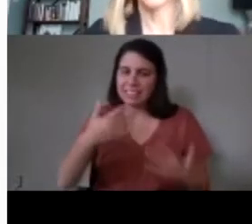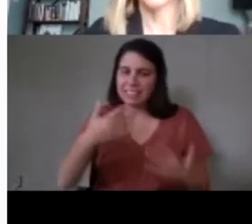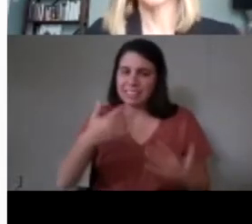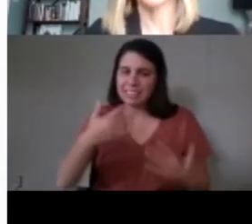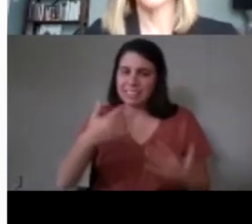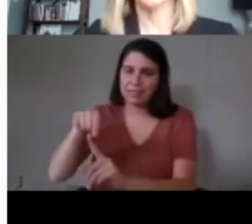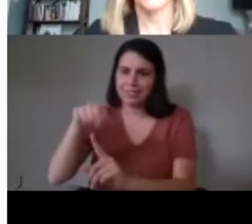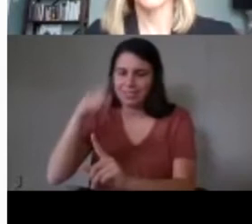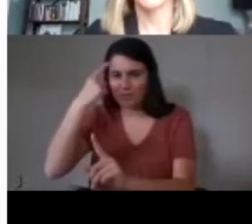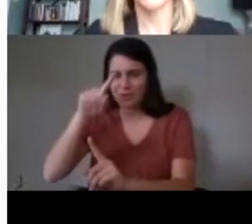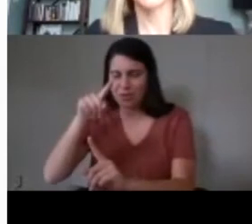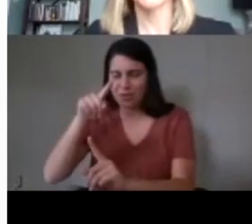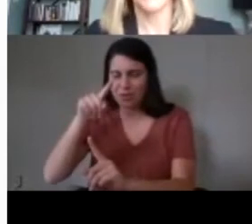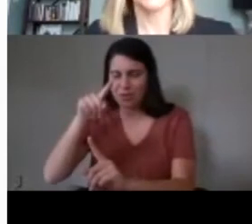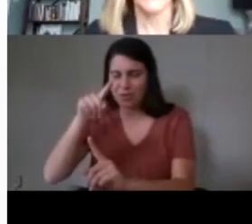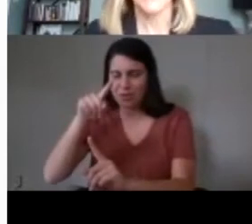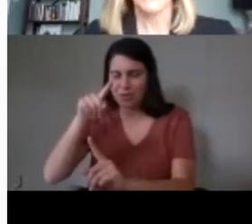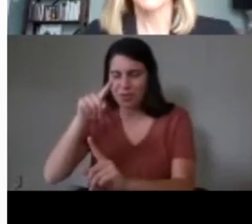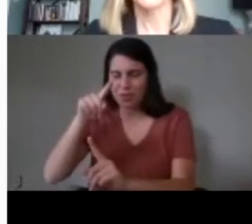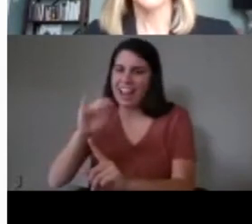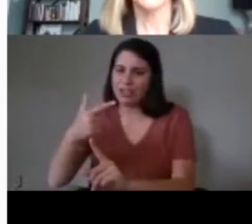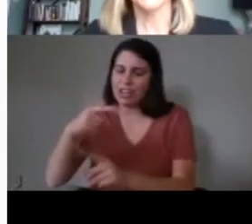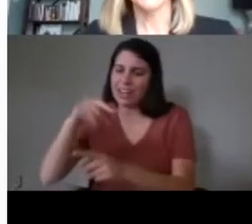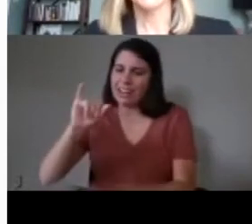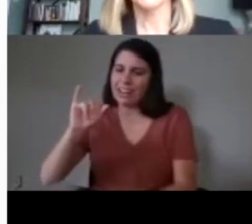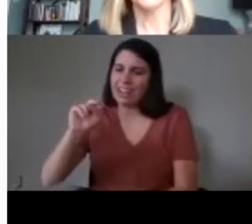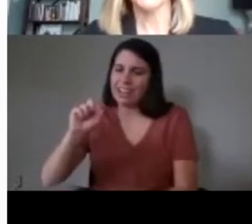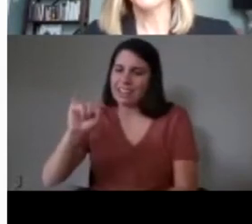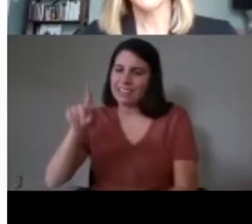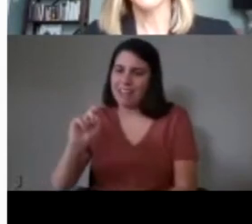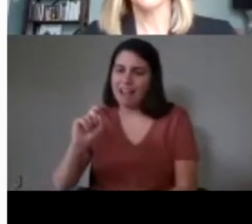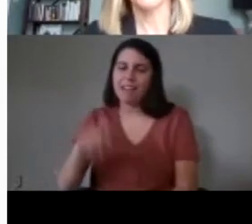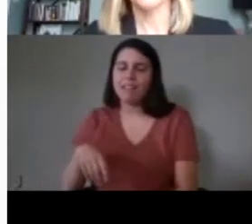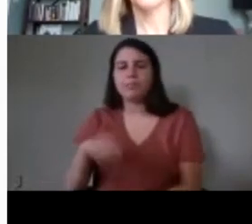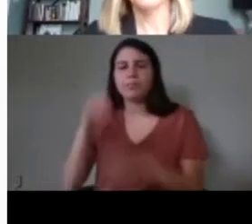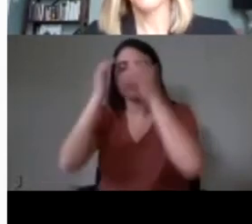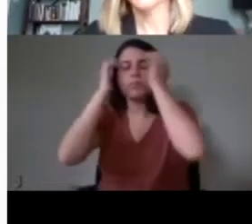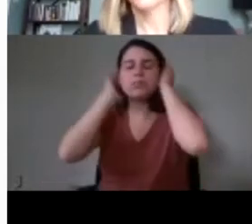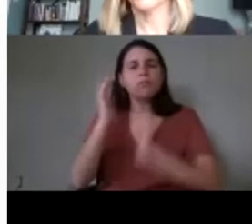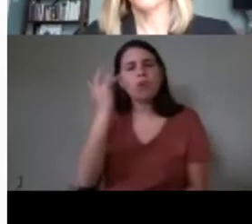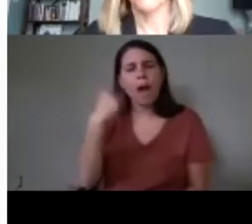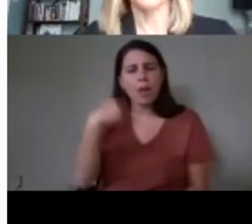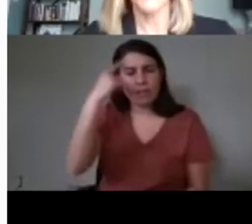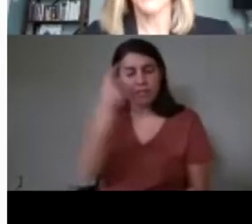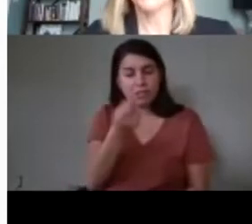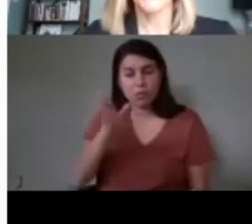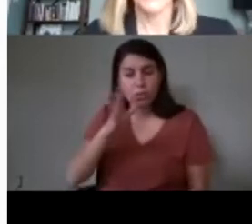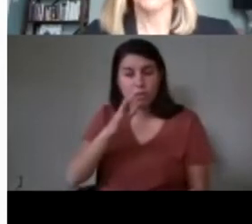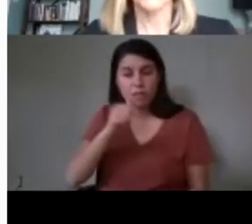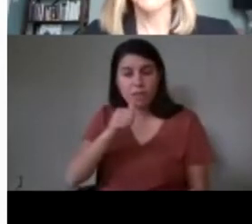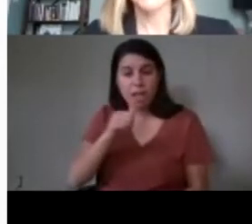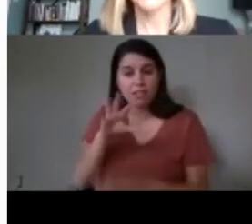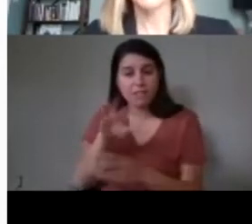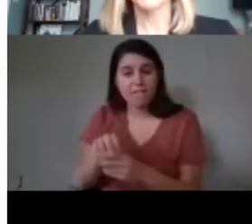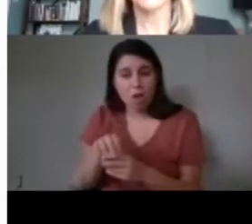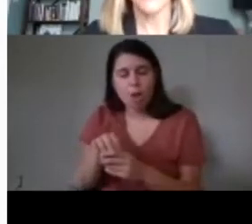were recruited for Aging Inside, and we think the reason that so few females were involved, it